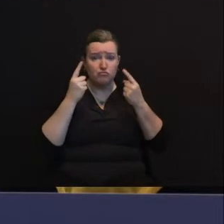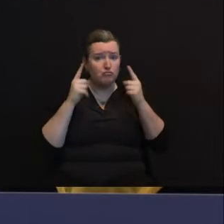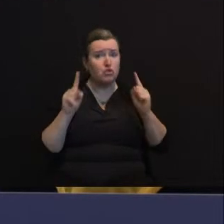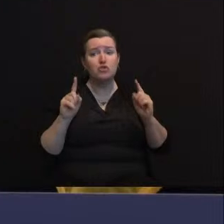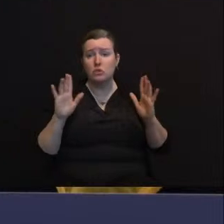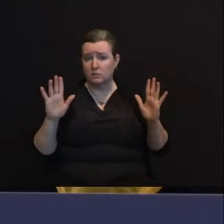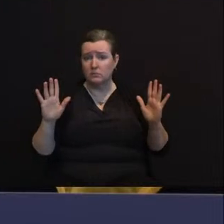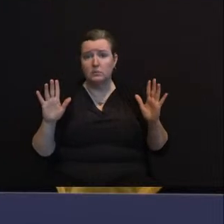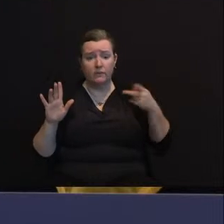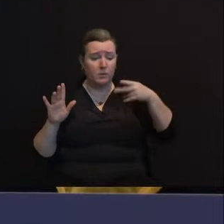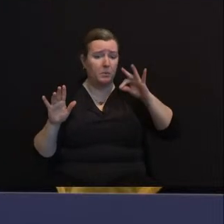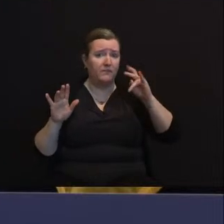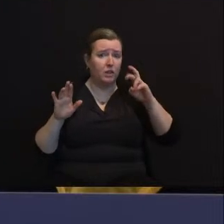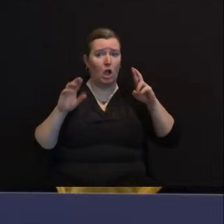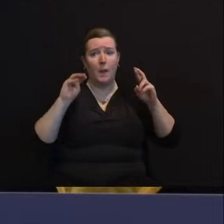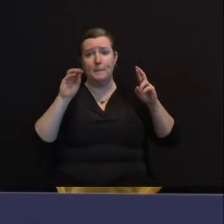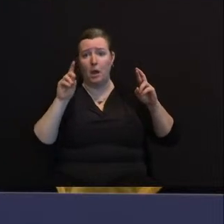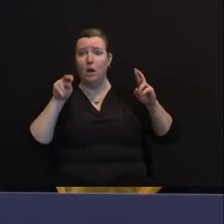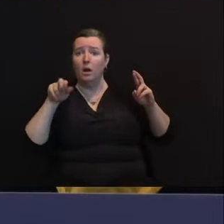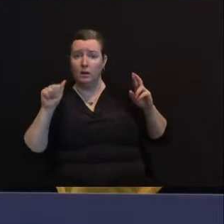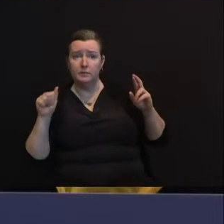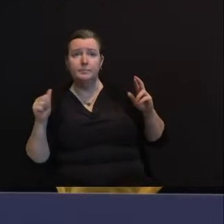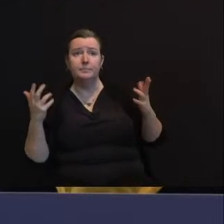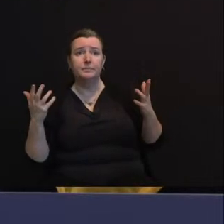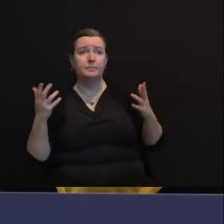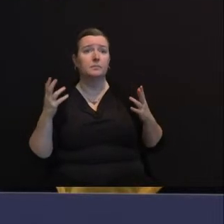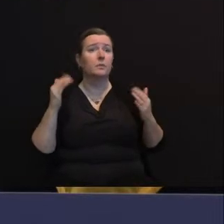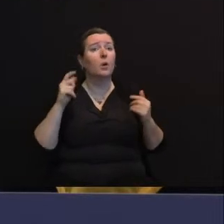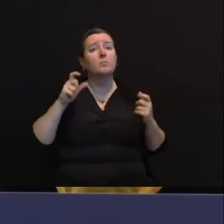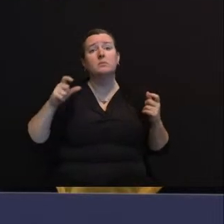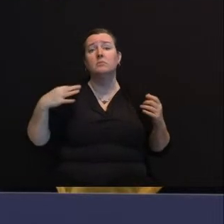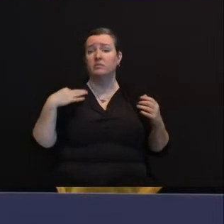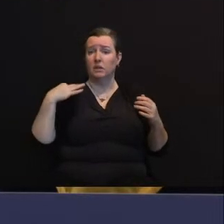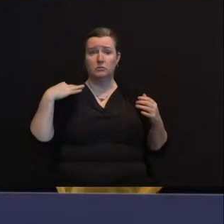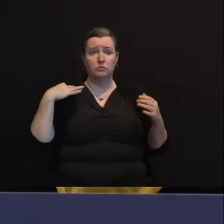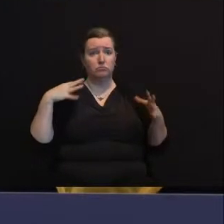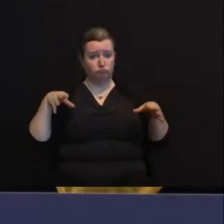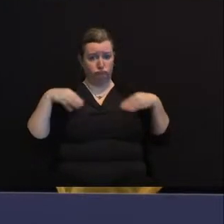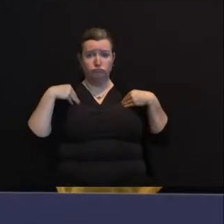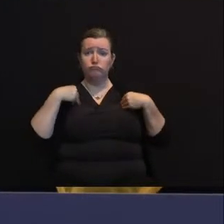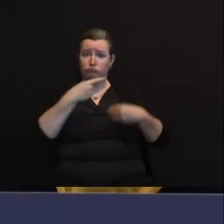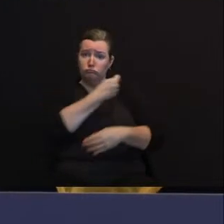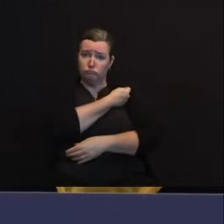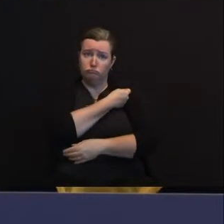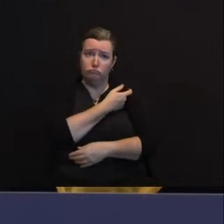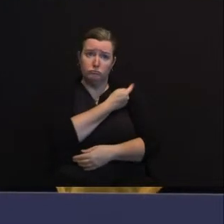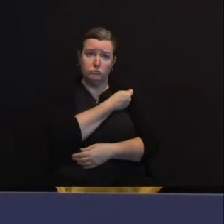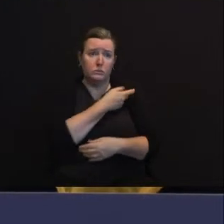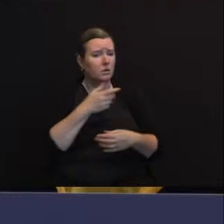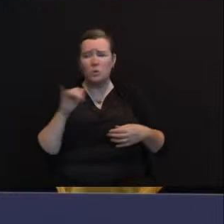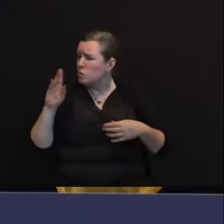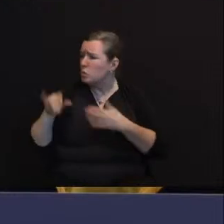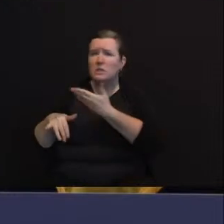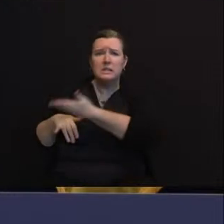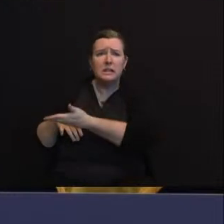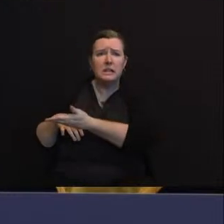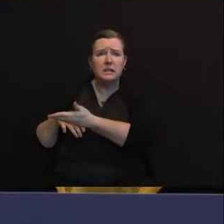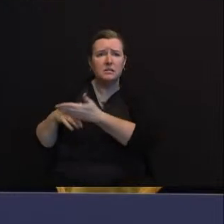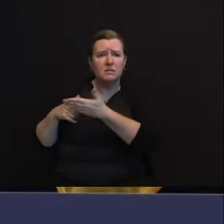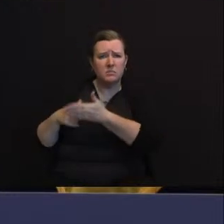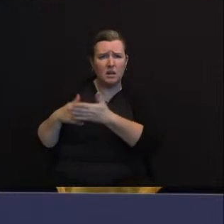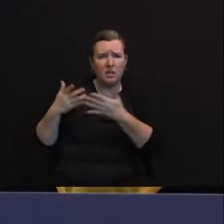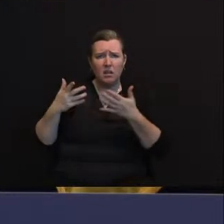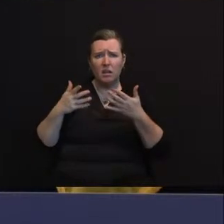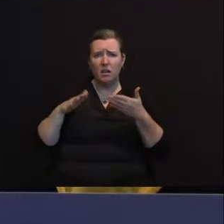and they come to that of their own free will. Do you have fatalities in the model, Judy? I don't believe we do, right? We do